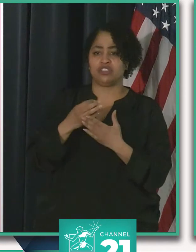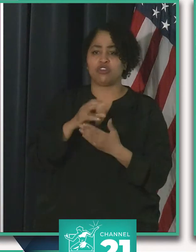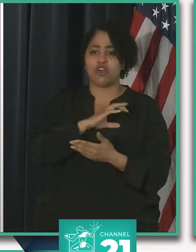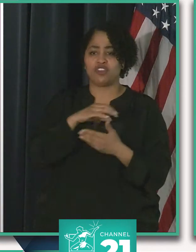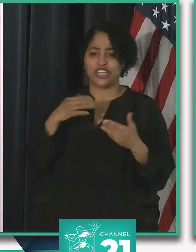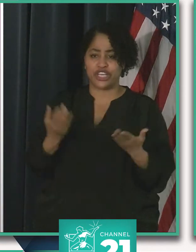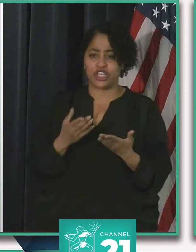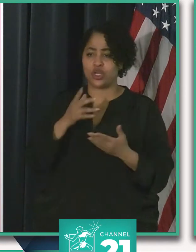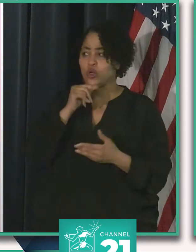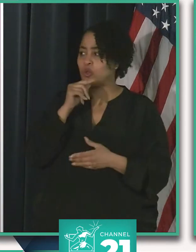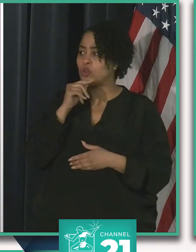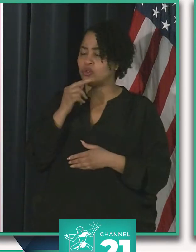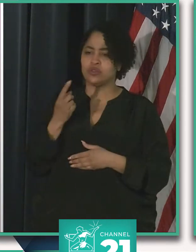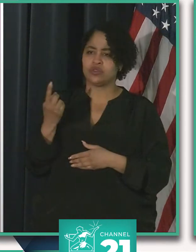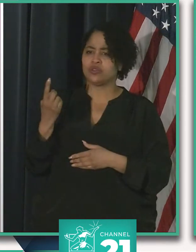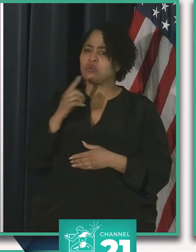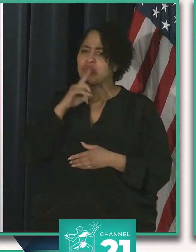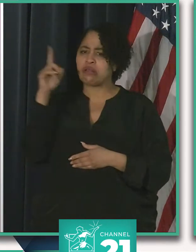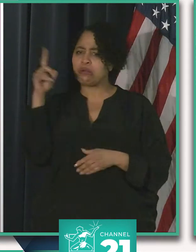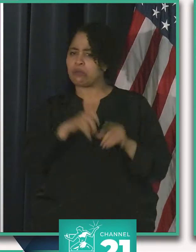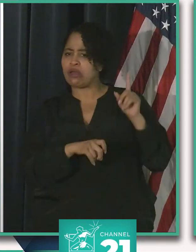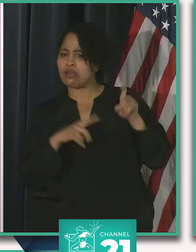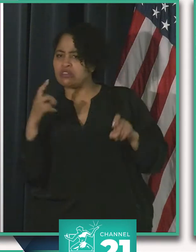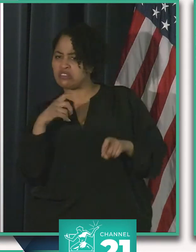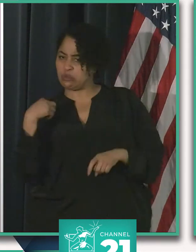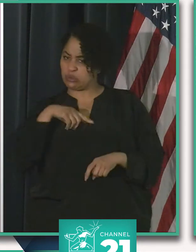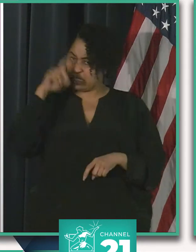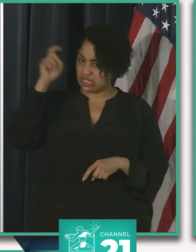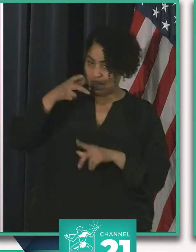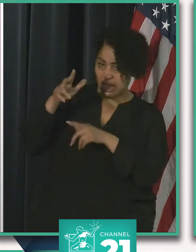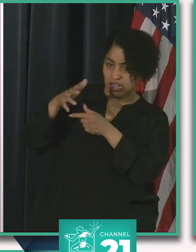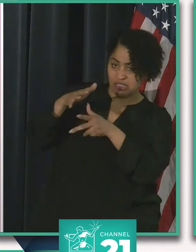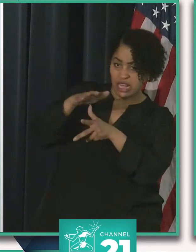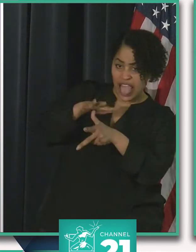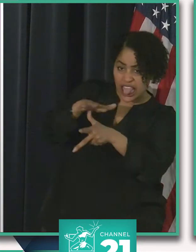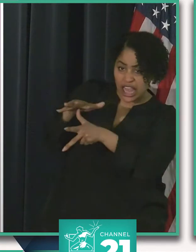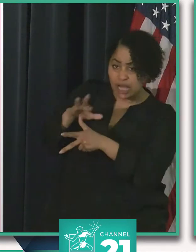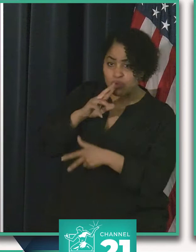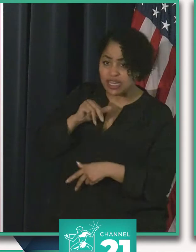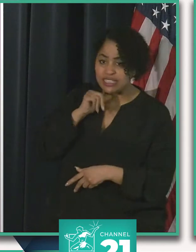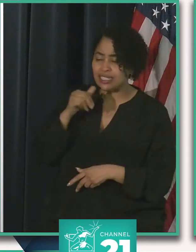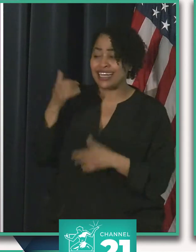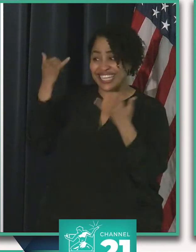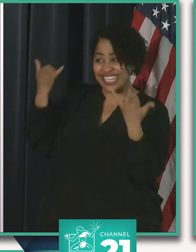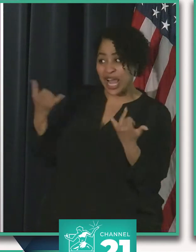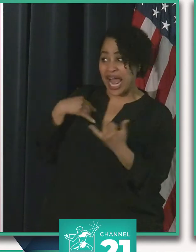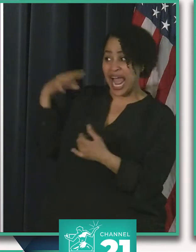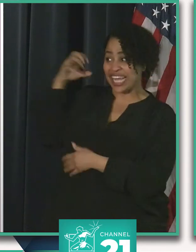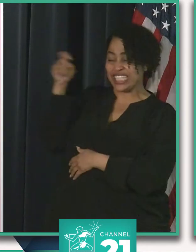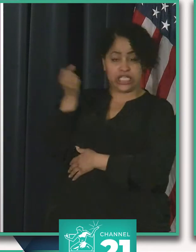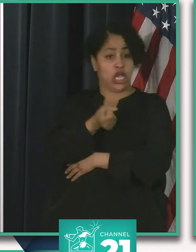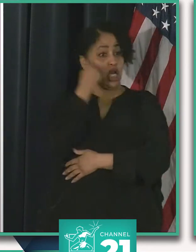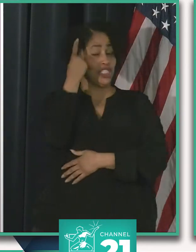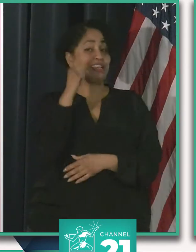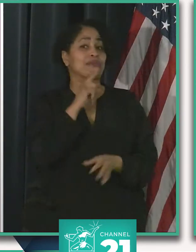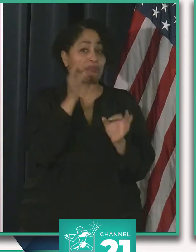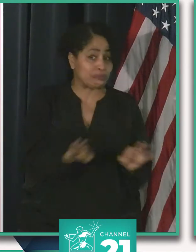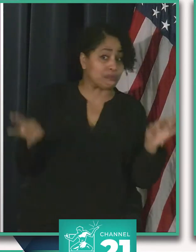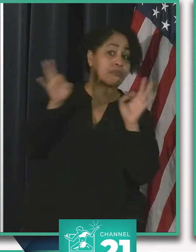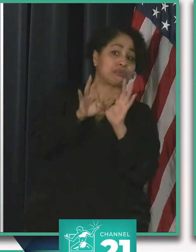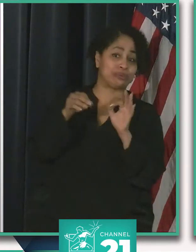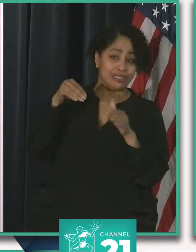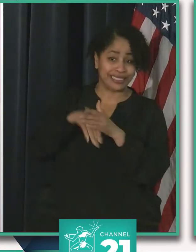been questioning the need for the helicopter commitment. I think by now he understands the urgency in